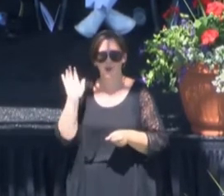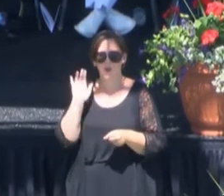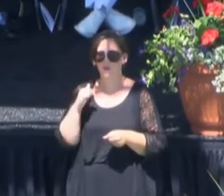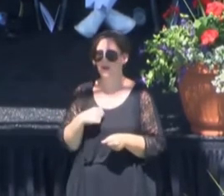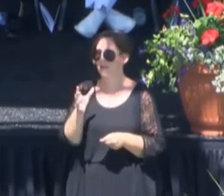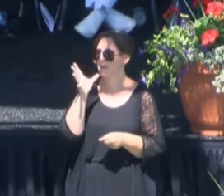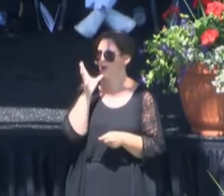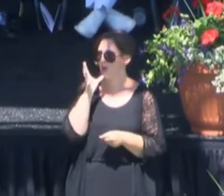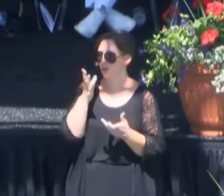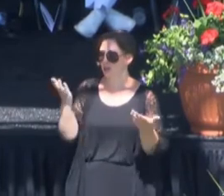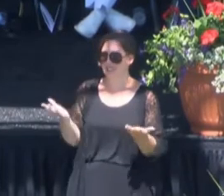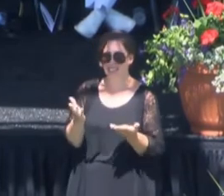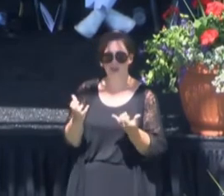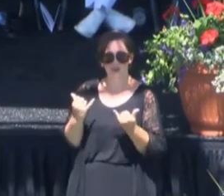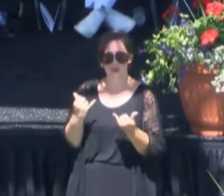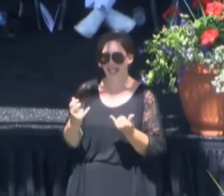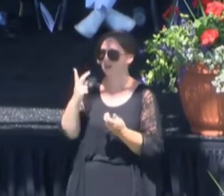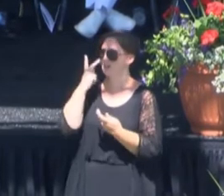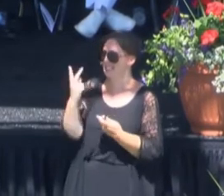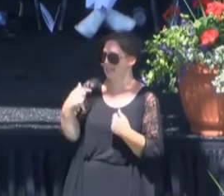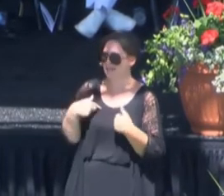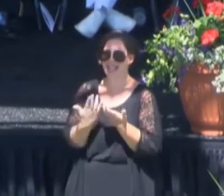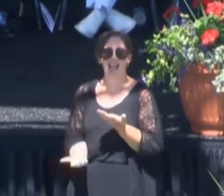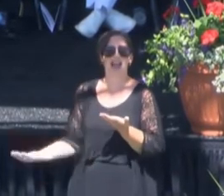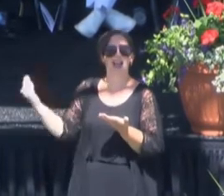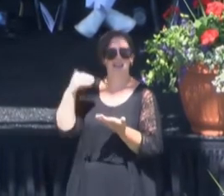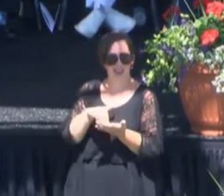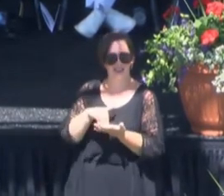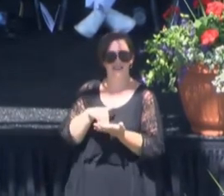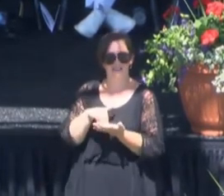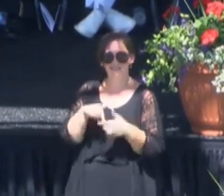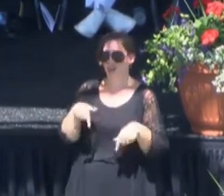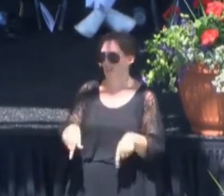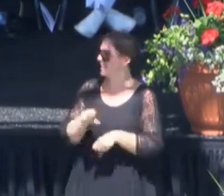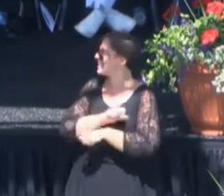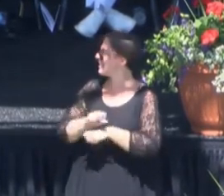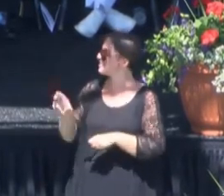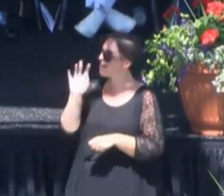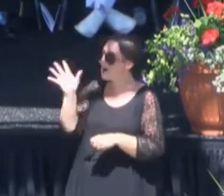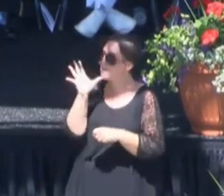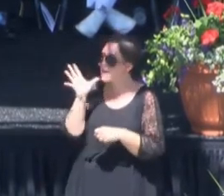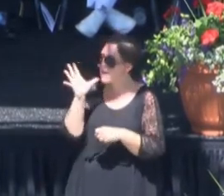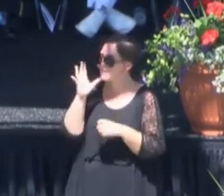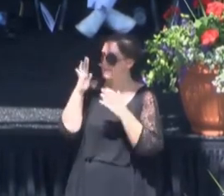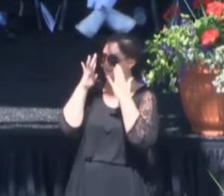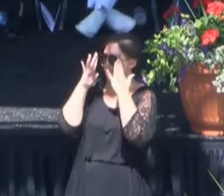here today to see me again on this stage. Hi, Mommy.